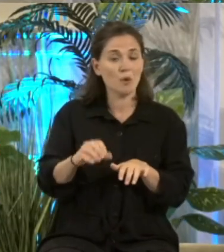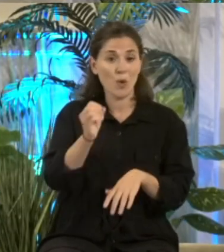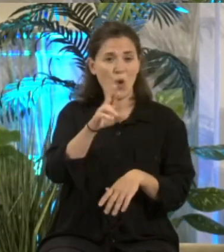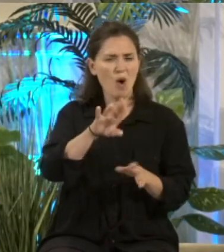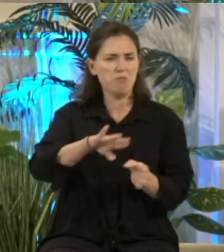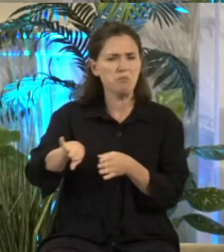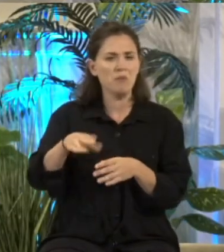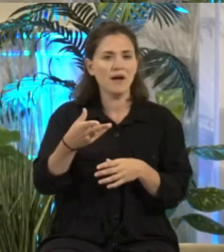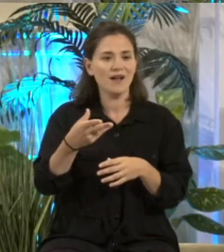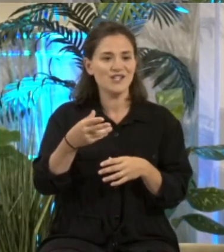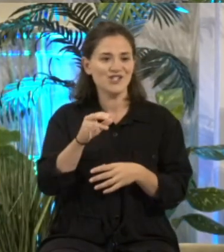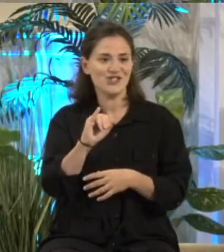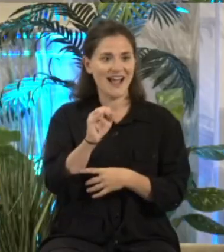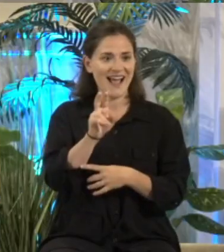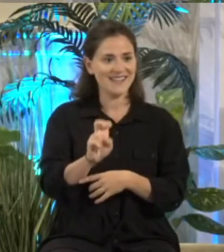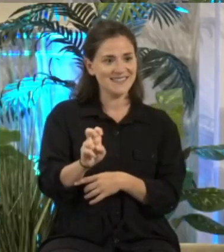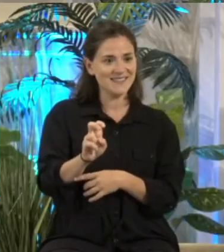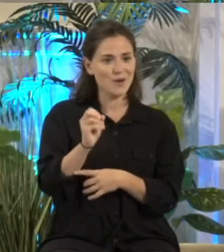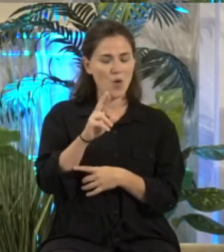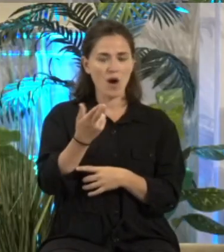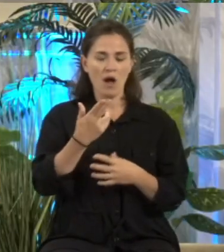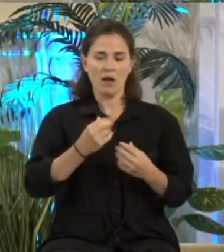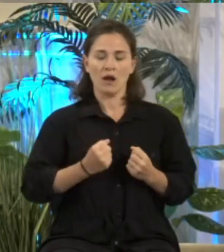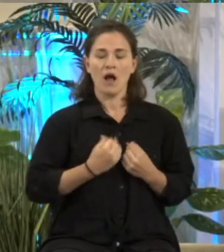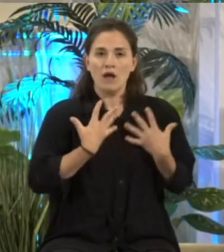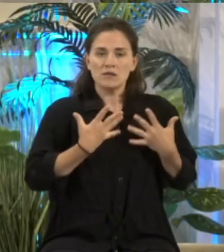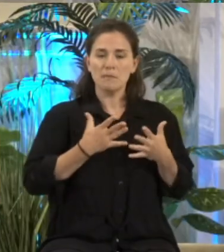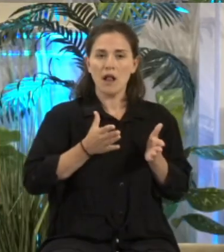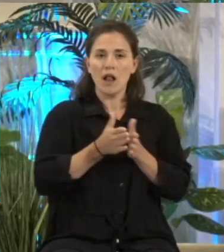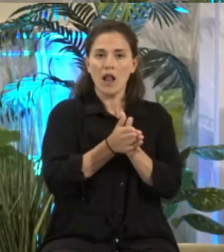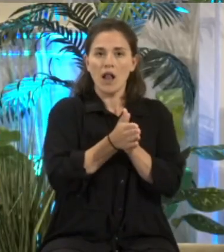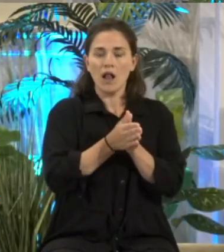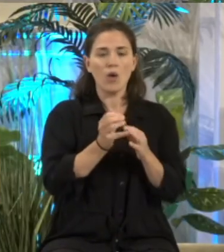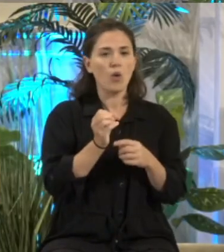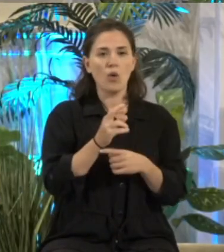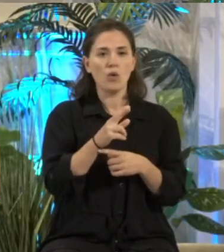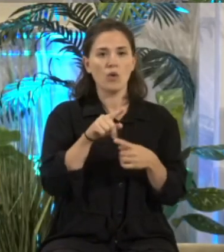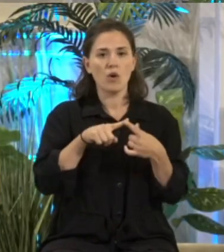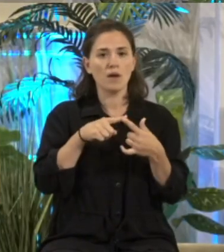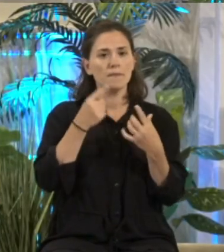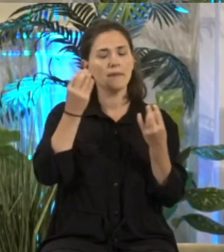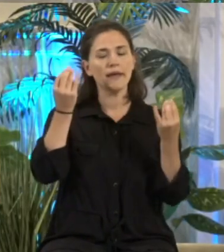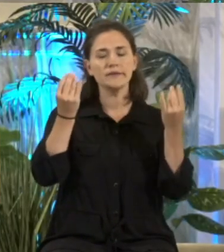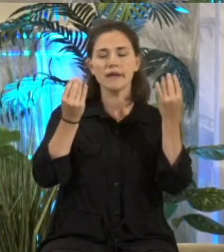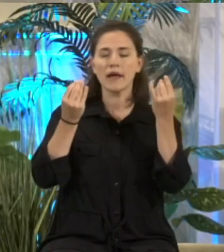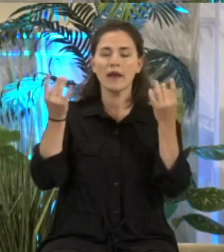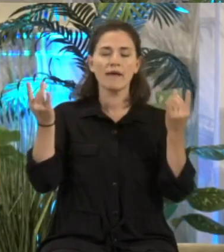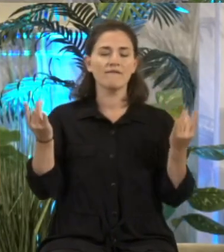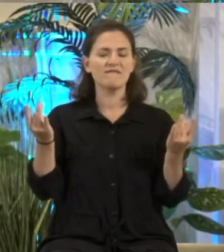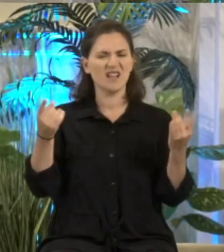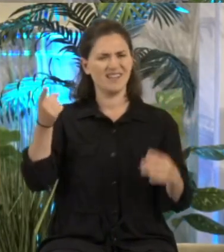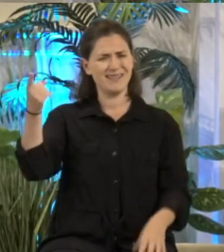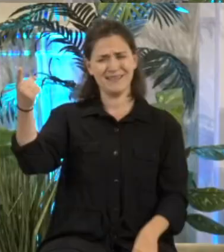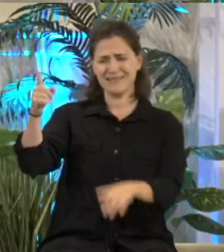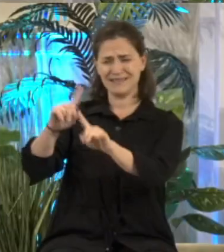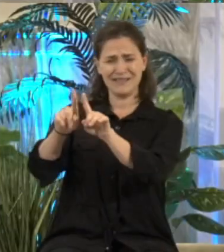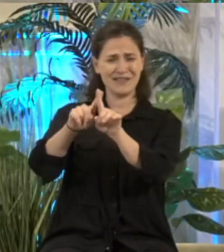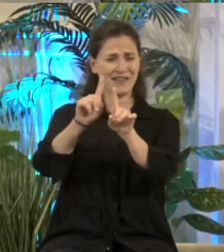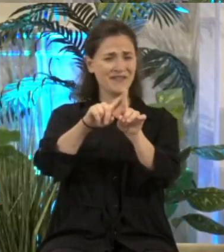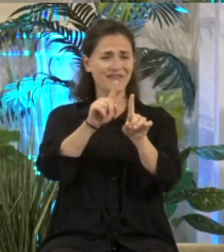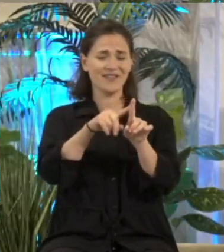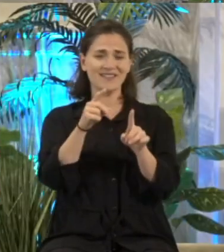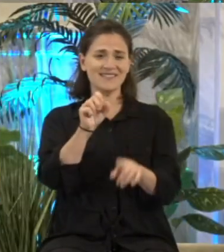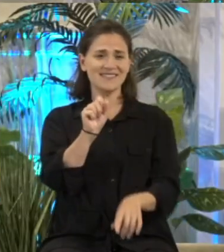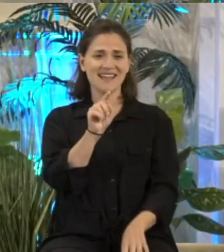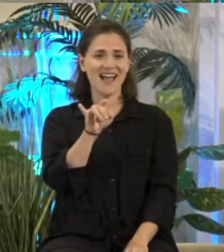it jazzy or gospel-y or something more meditative. And he played it 7